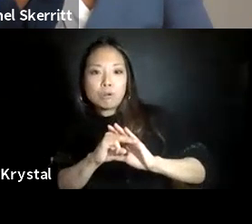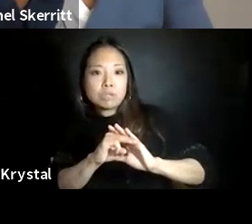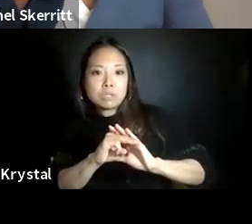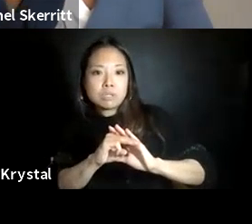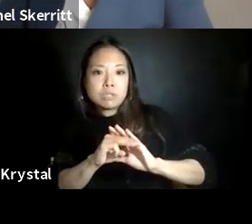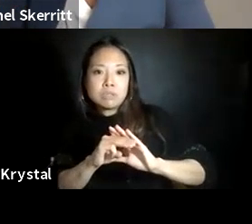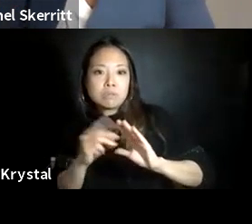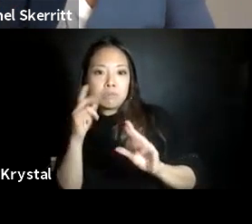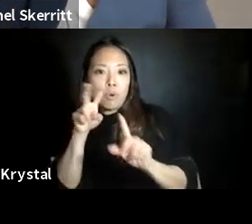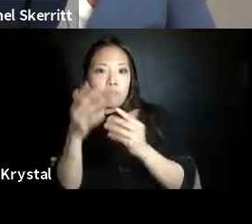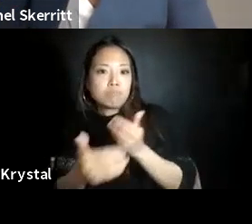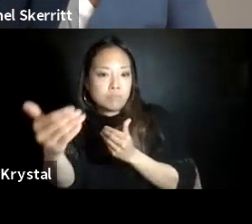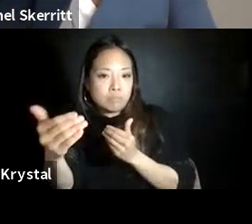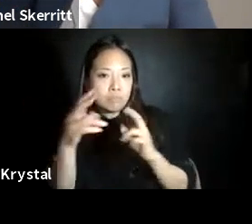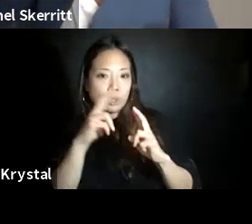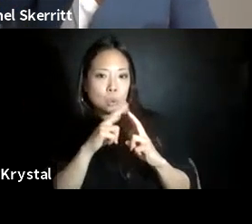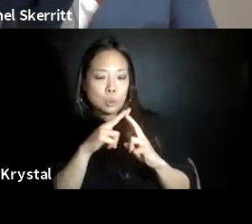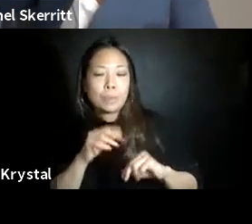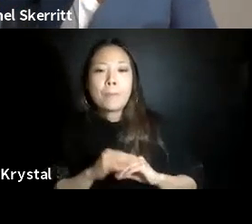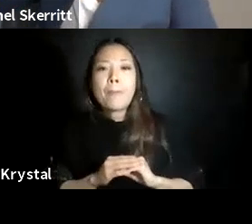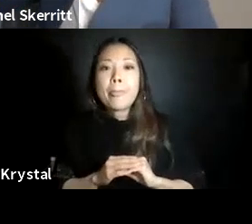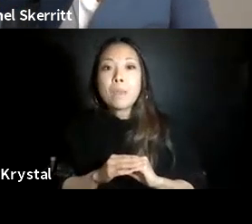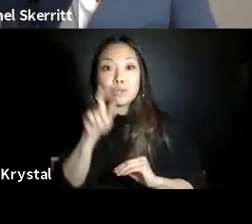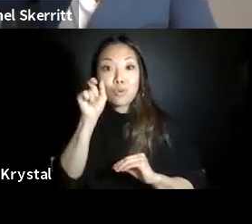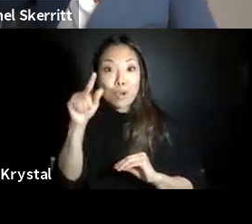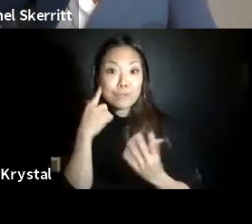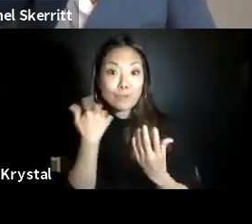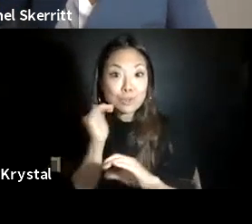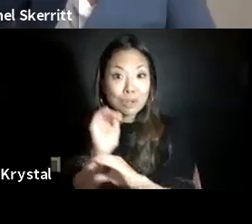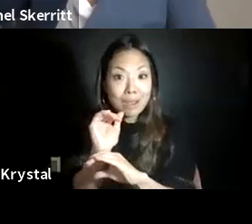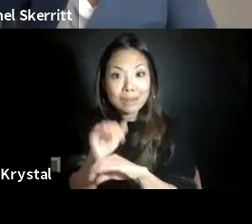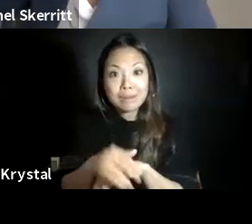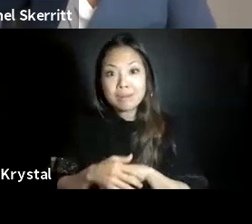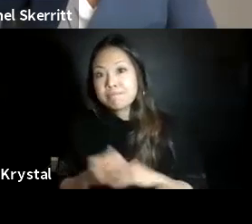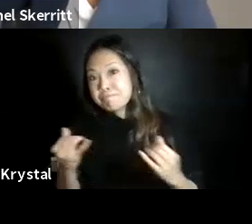the question for us tonight is whether we currently have